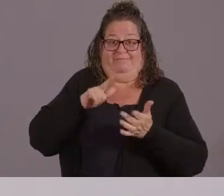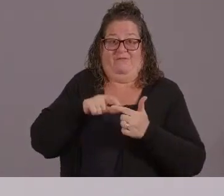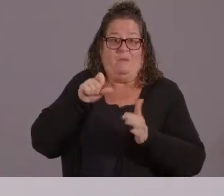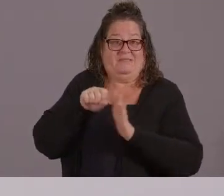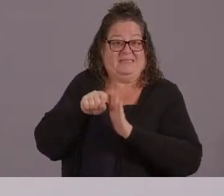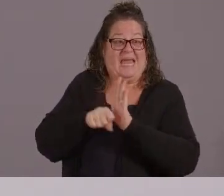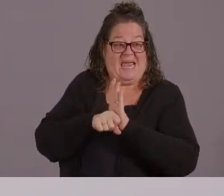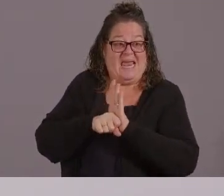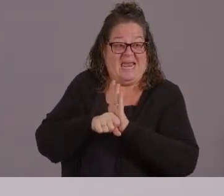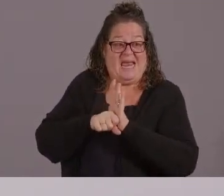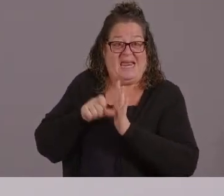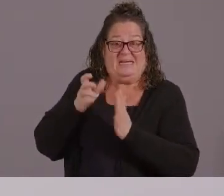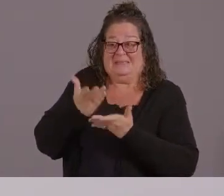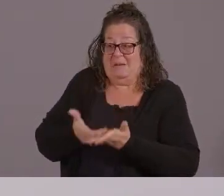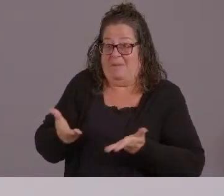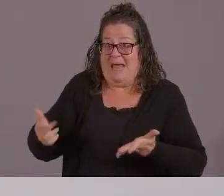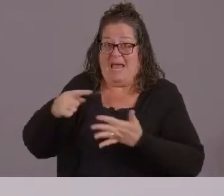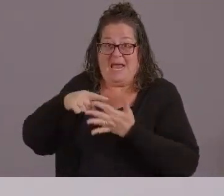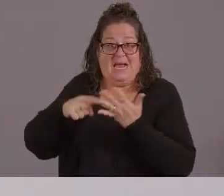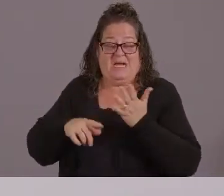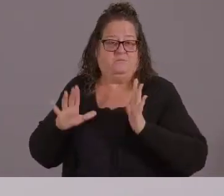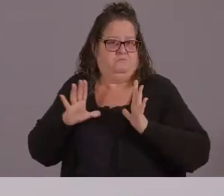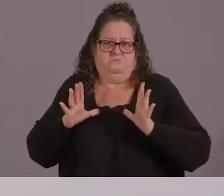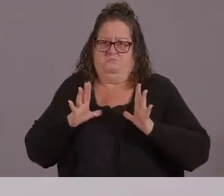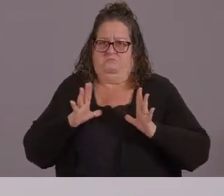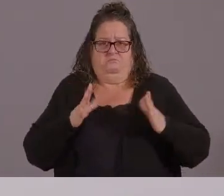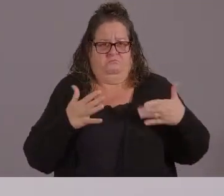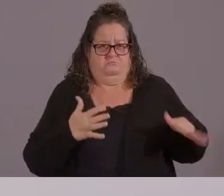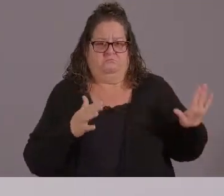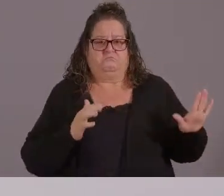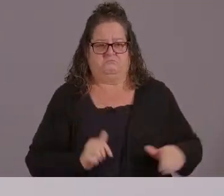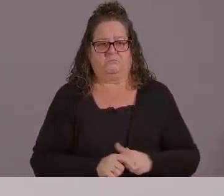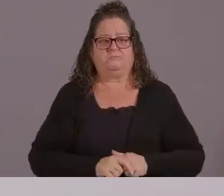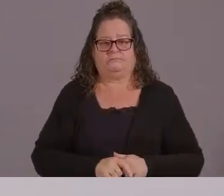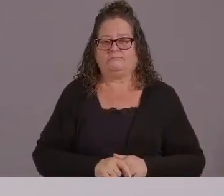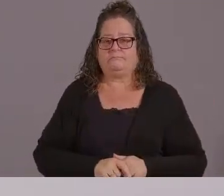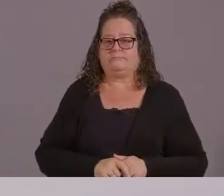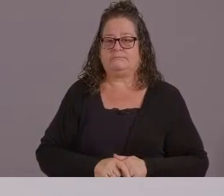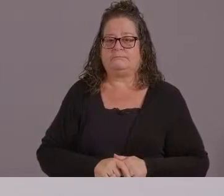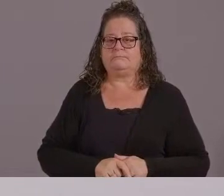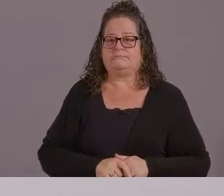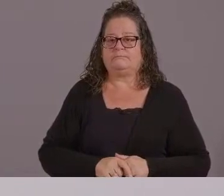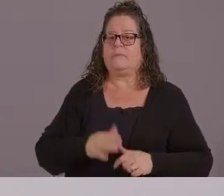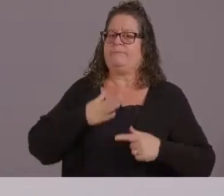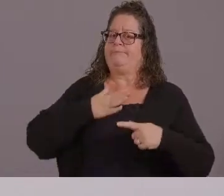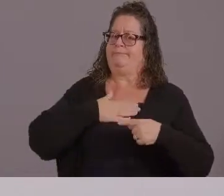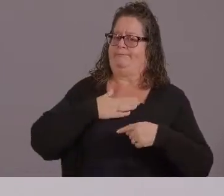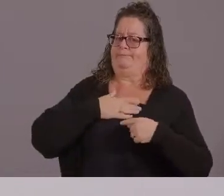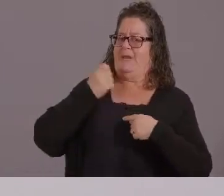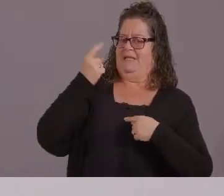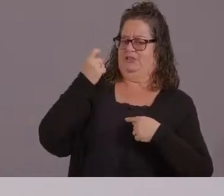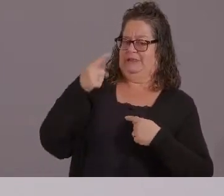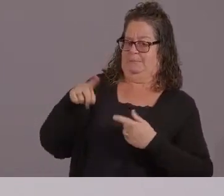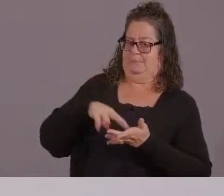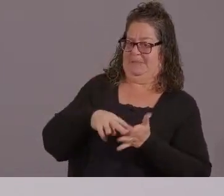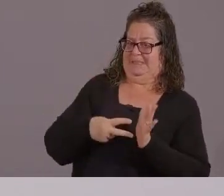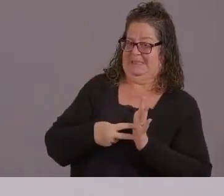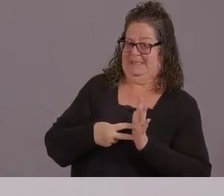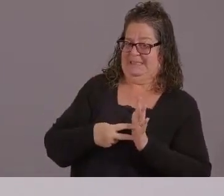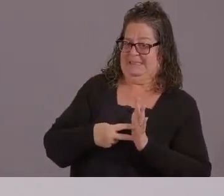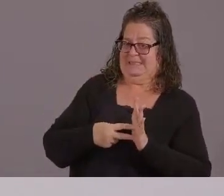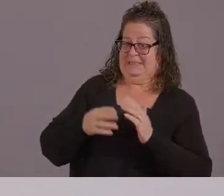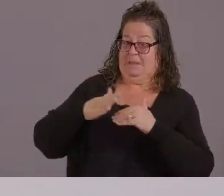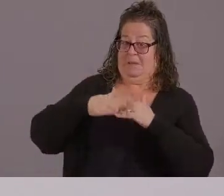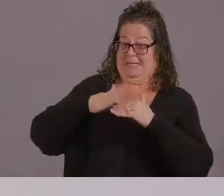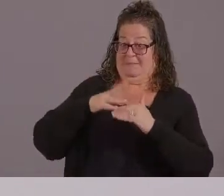my understanding, it would mean at least 200,000 more doses down here. That's key. Yes,